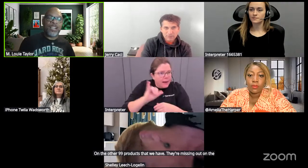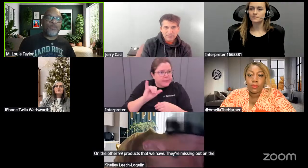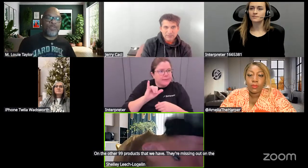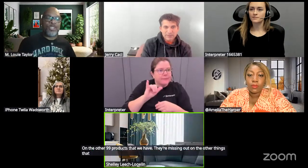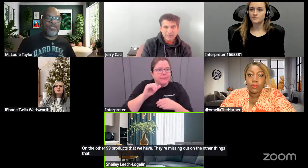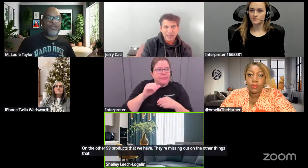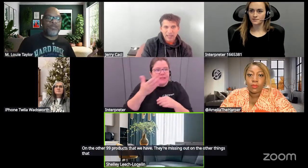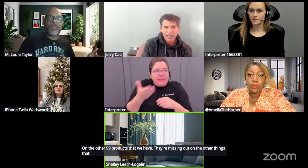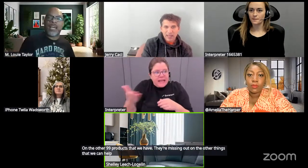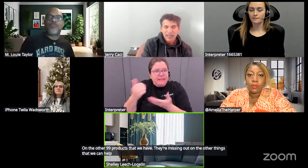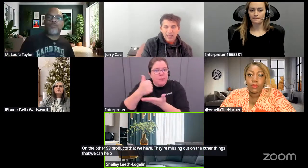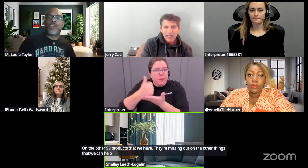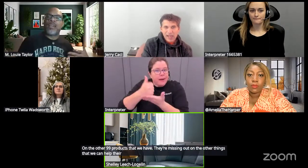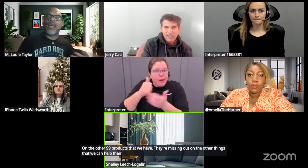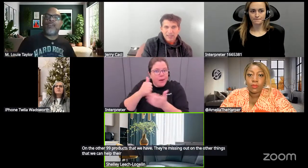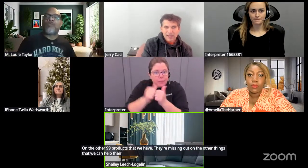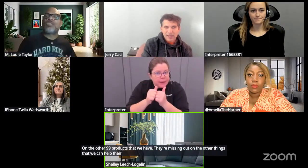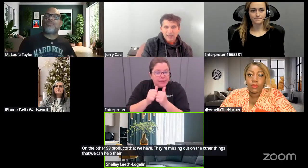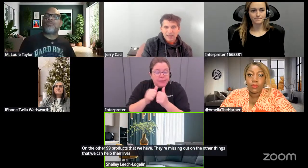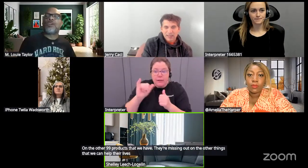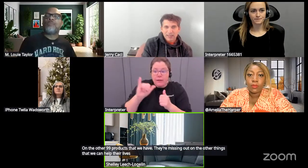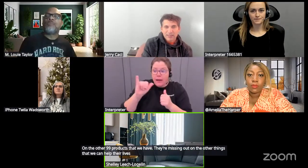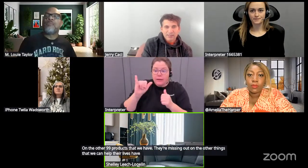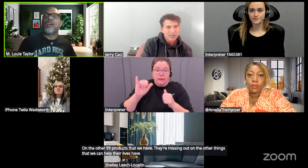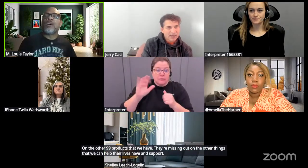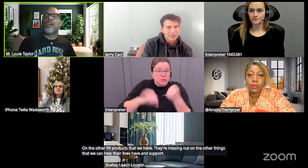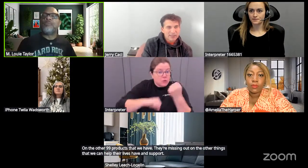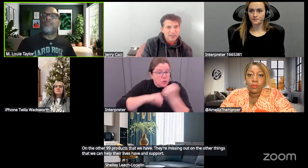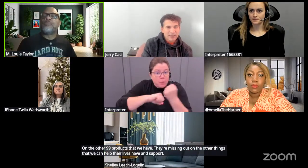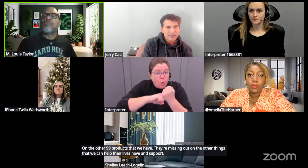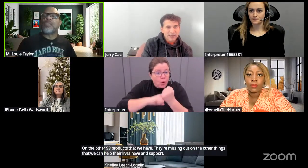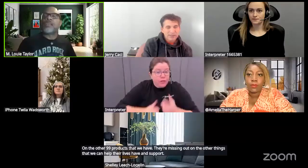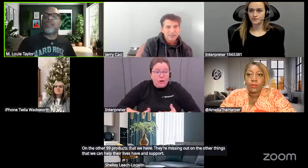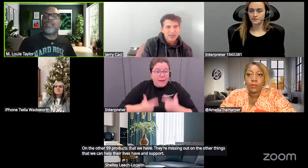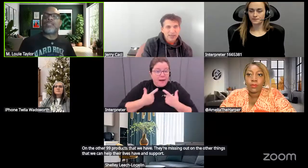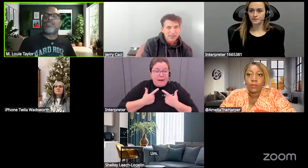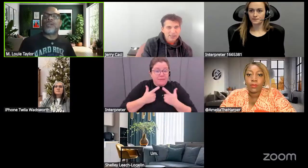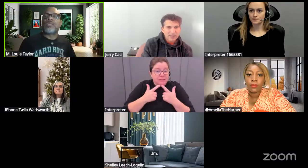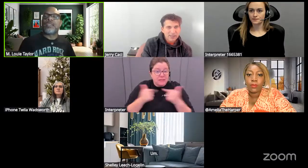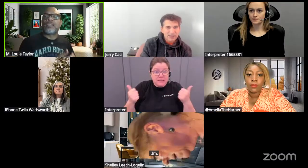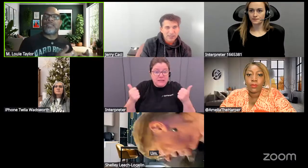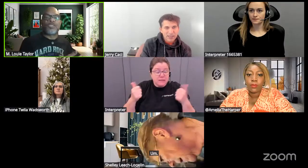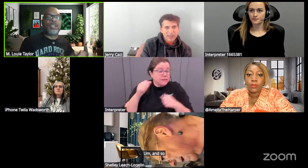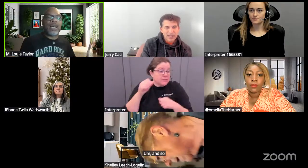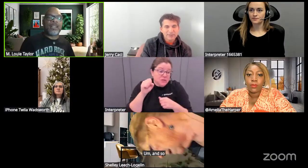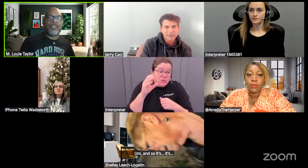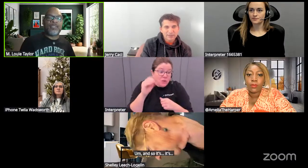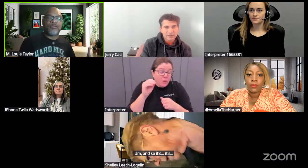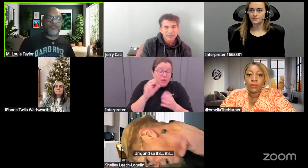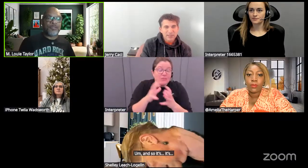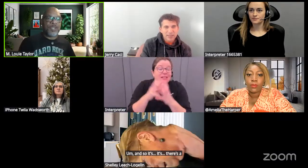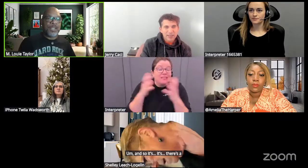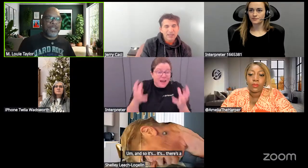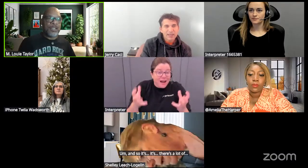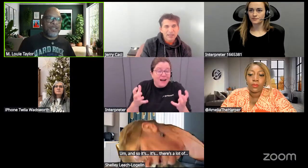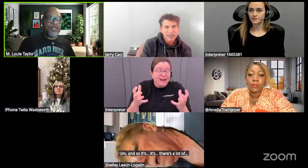we can help their lives have and support. Um, and so there's a lot